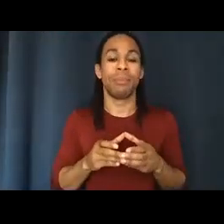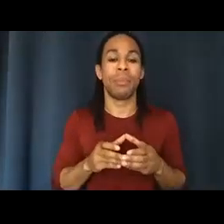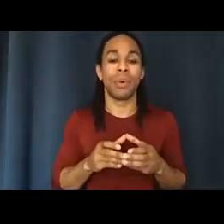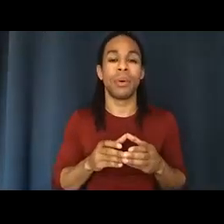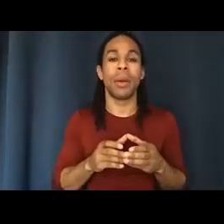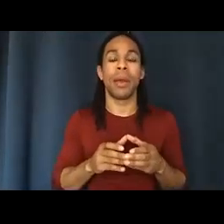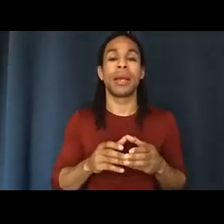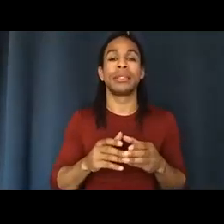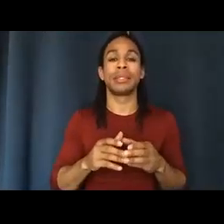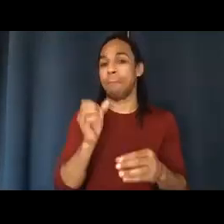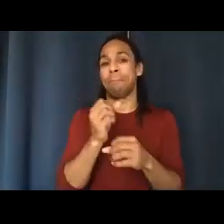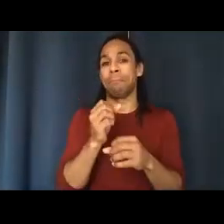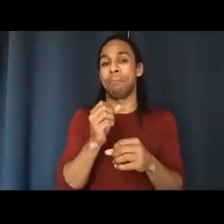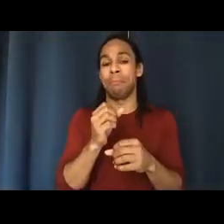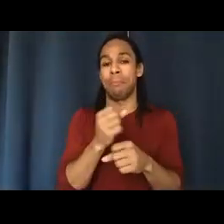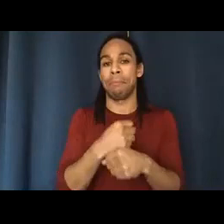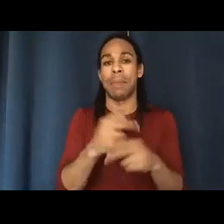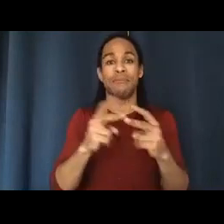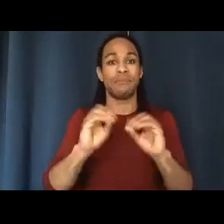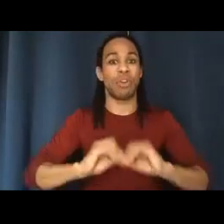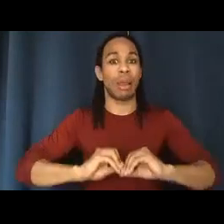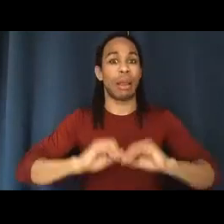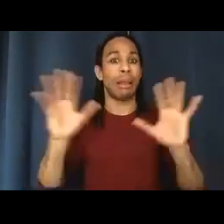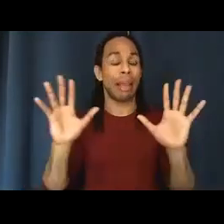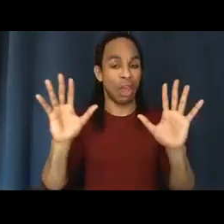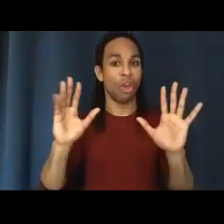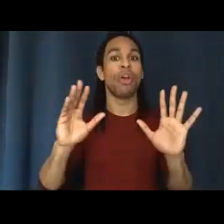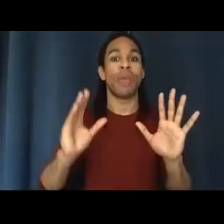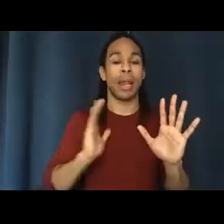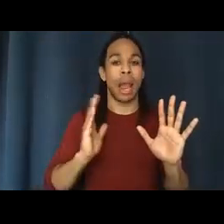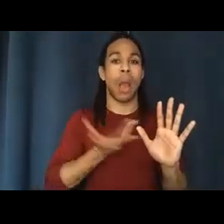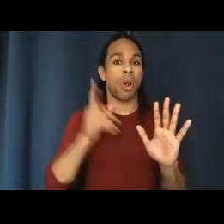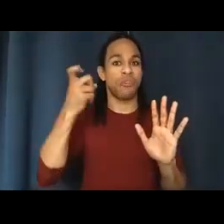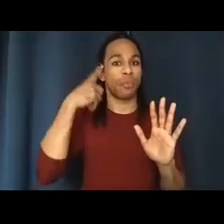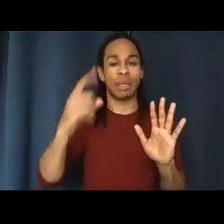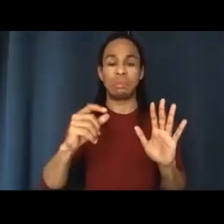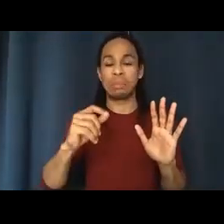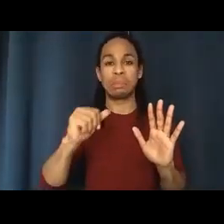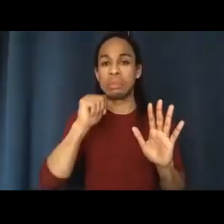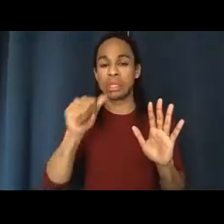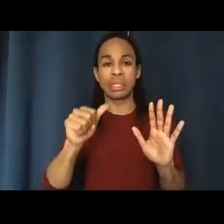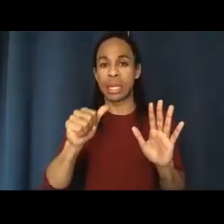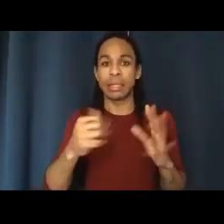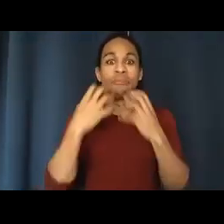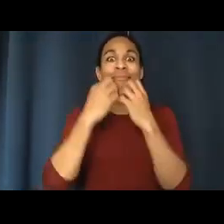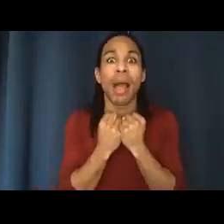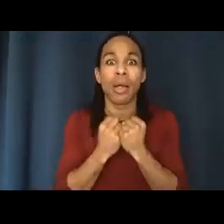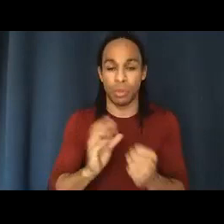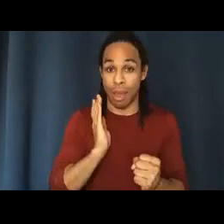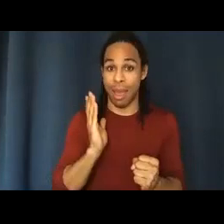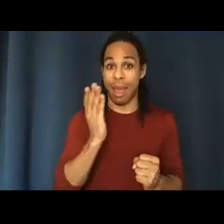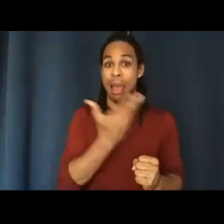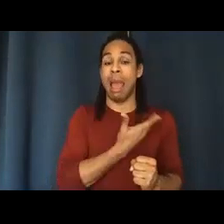centrally speaking, which is the absence of public policies, which is the structural racism, which is